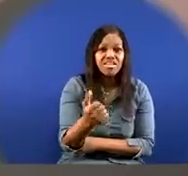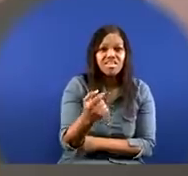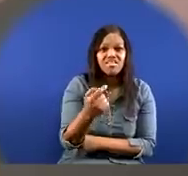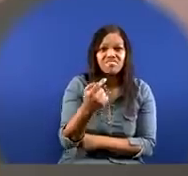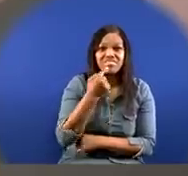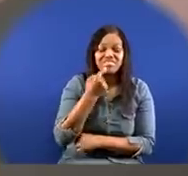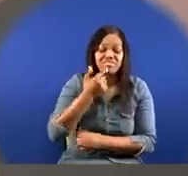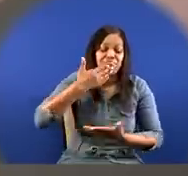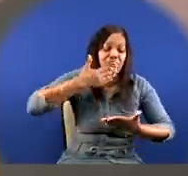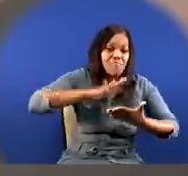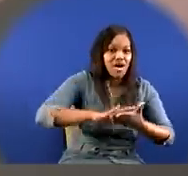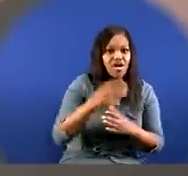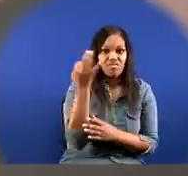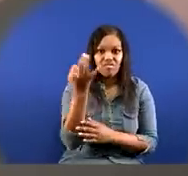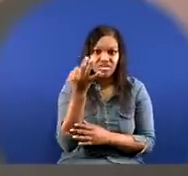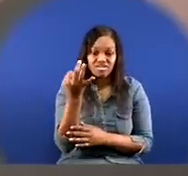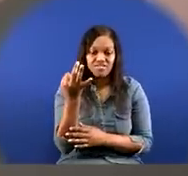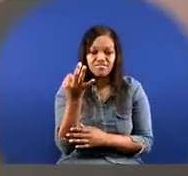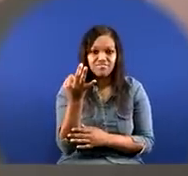Bad Friday.